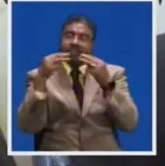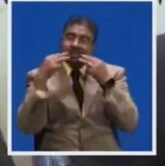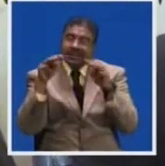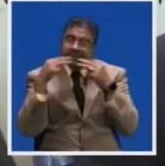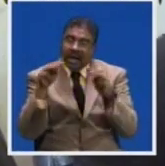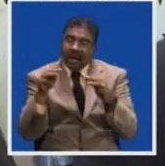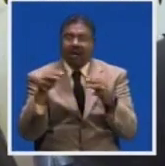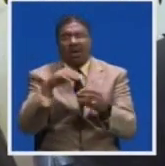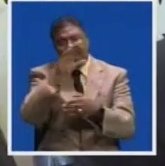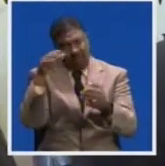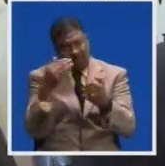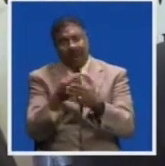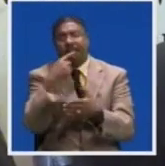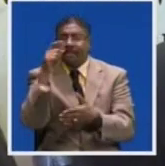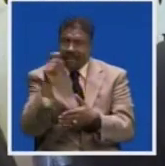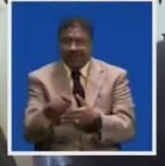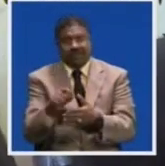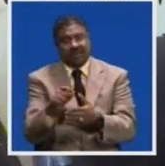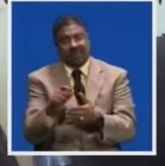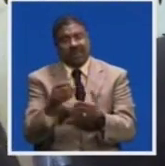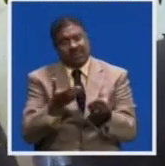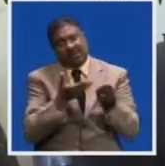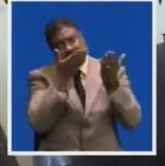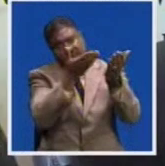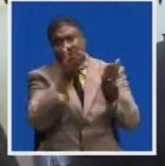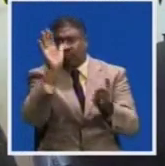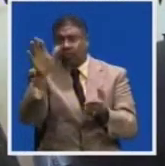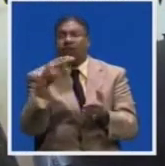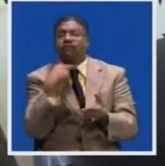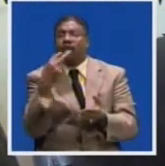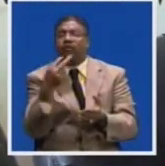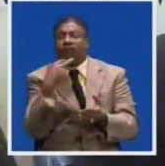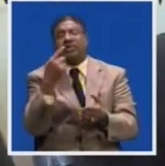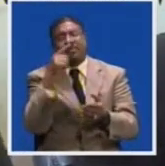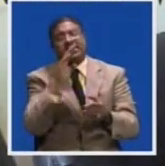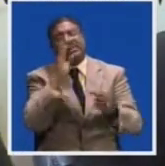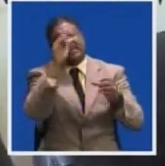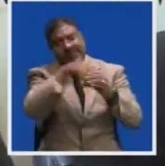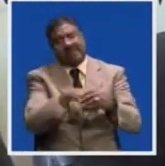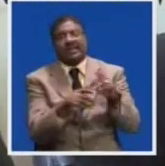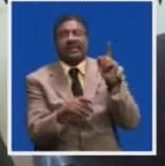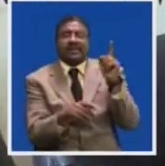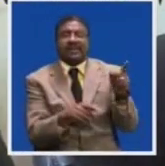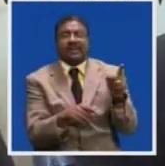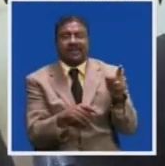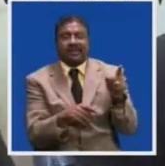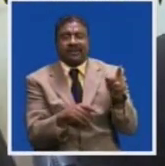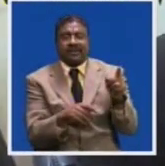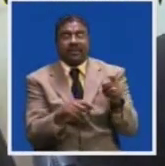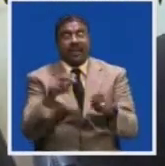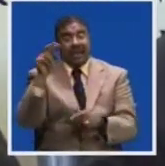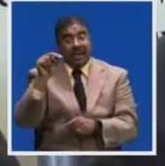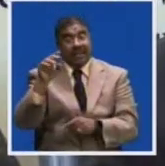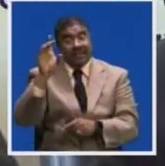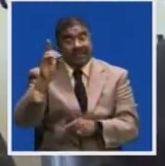else should be interested to let your voice be heard on these matters that were discussed by stakeholders at the NDF